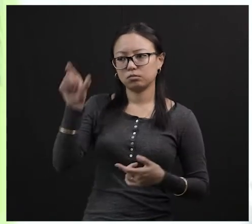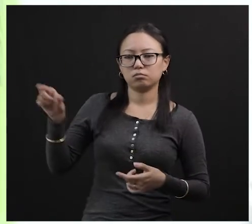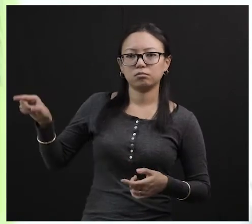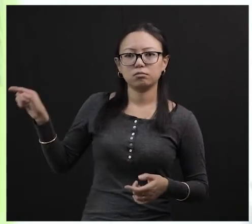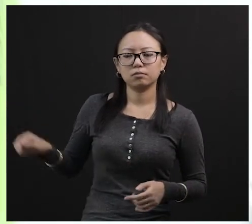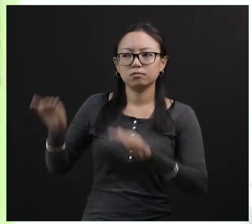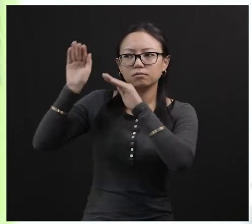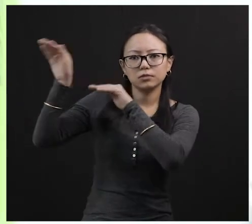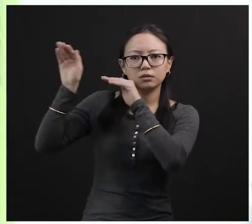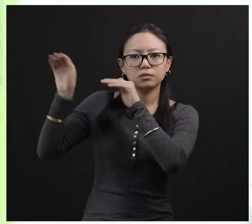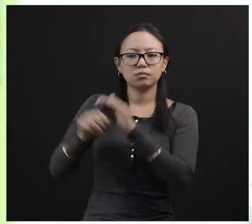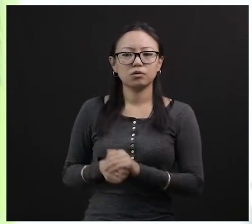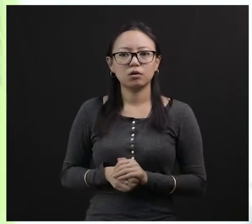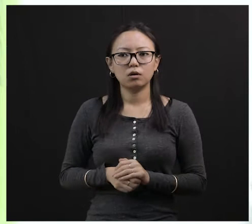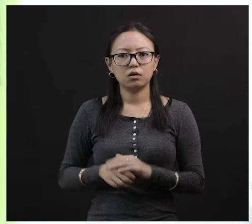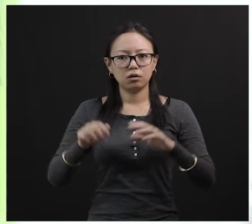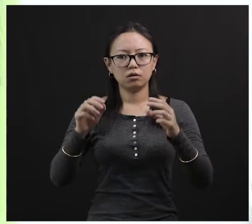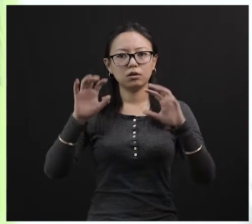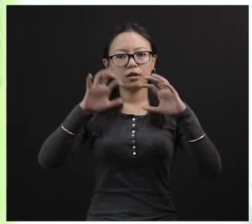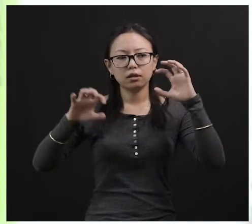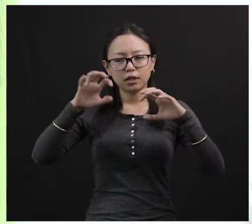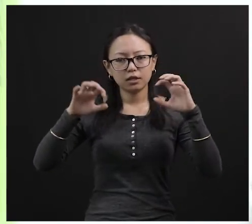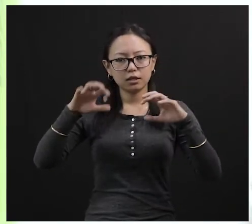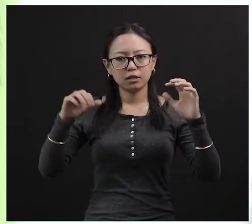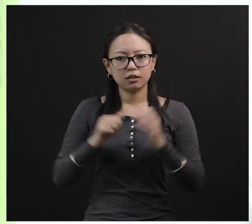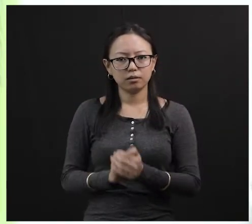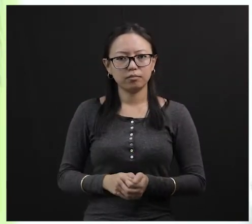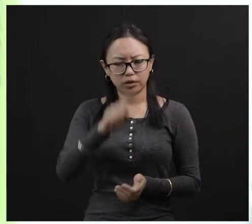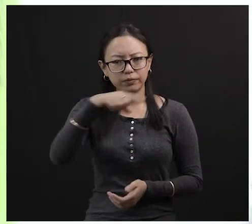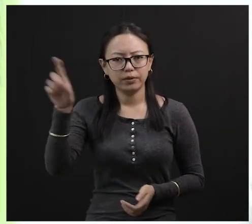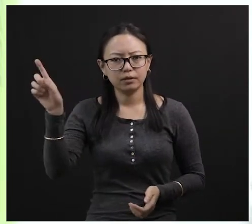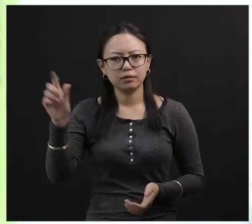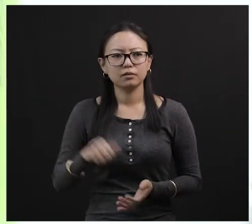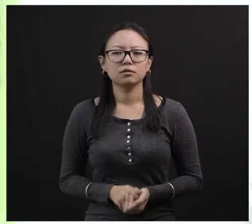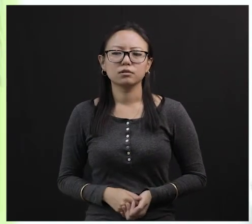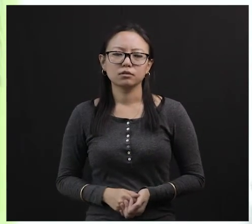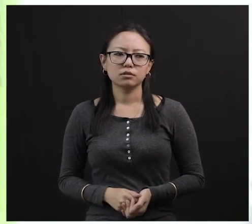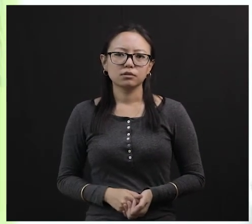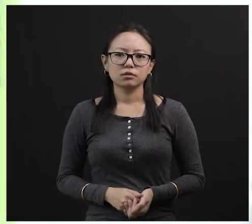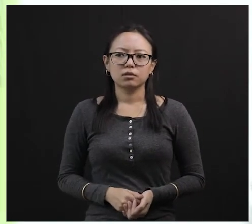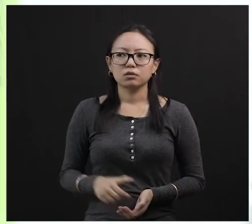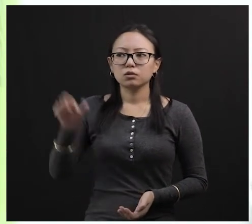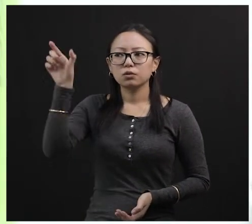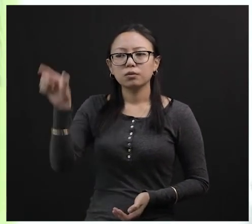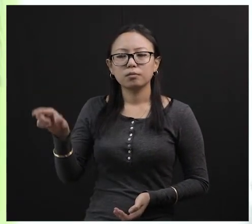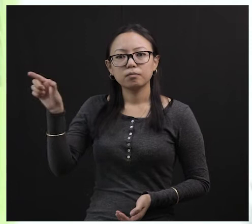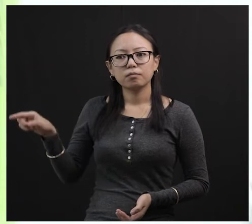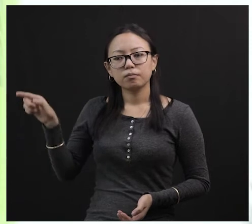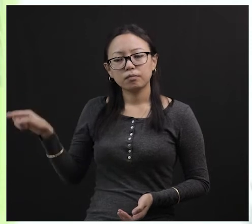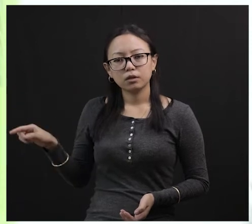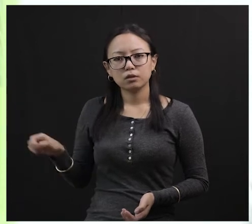milk, the products that these animals give us. Yes or no? So man depends